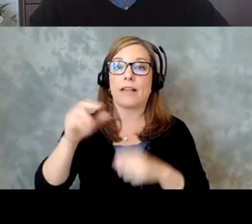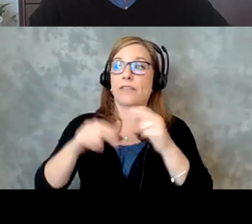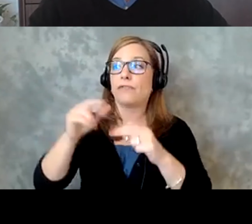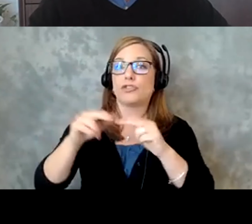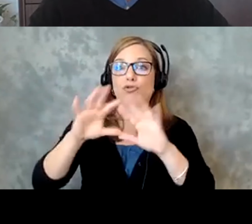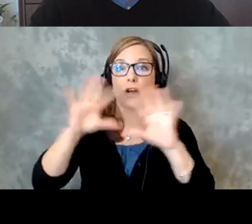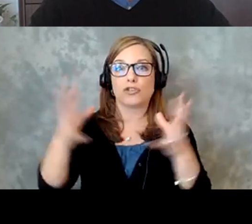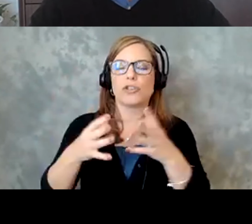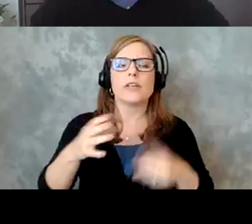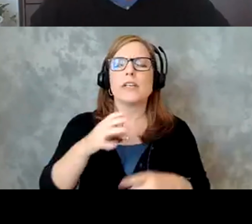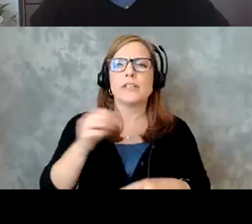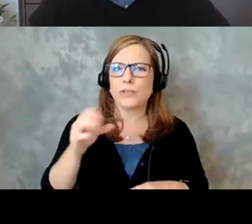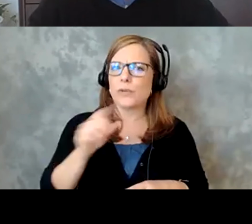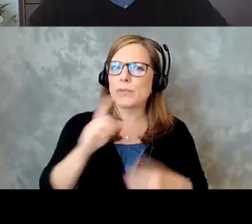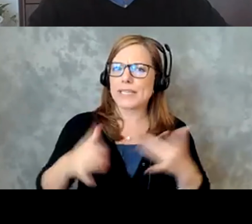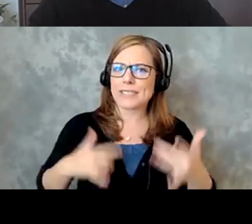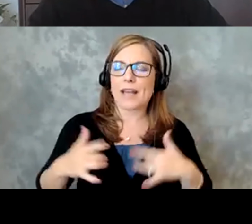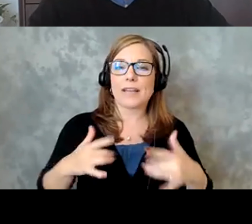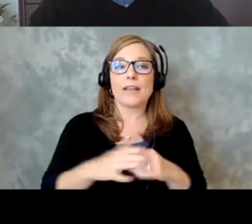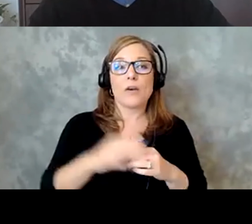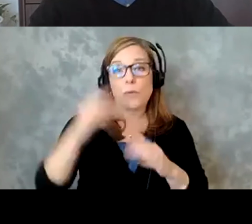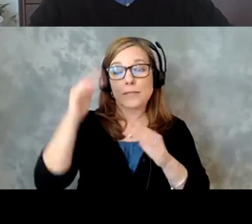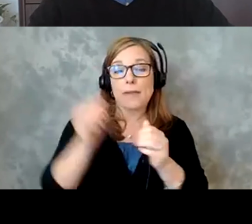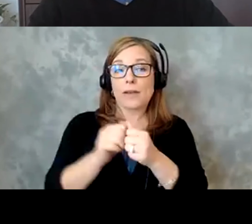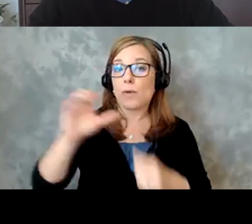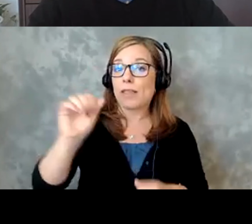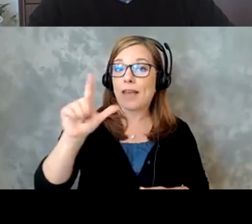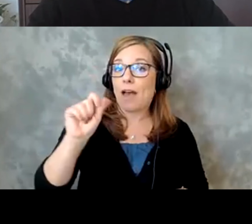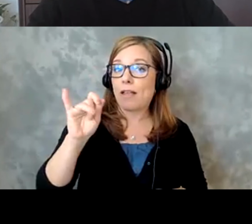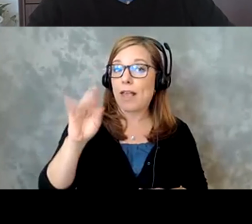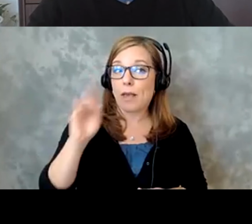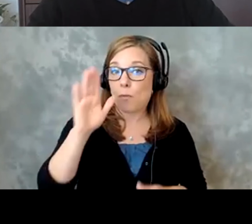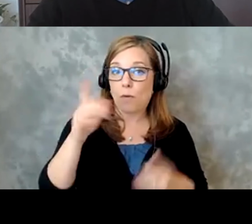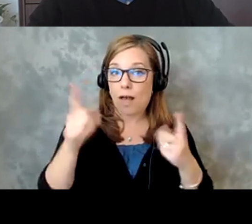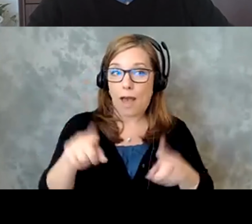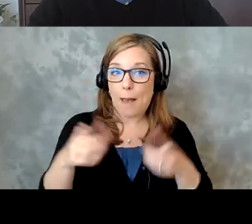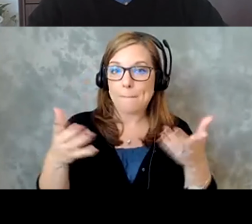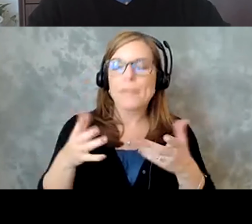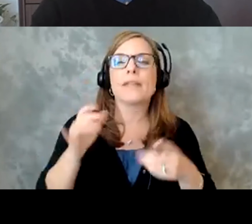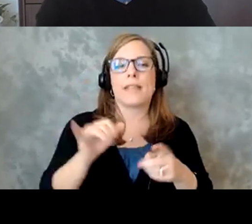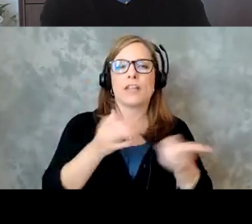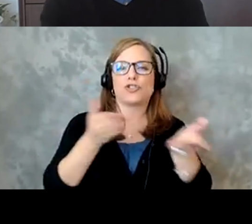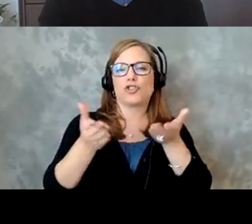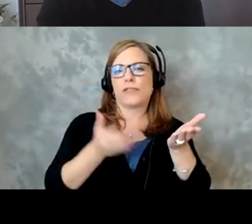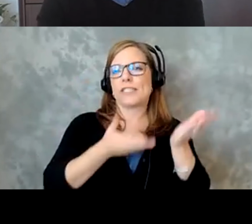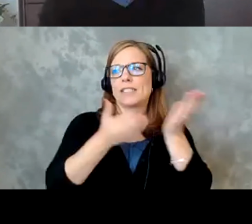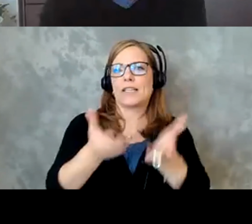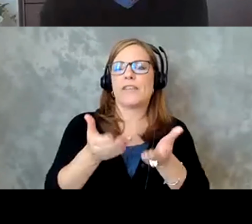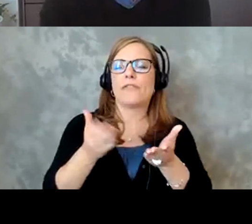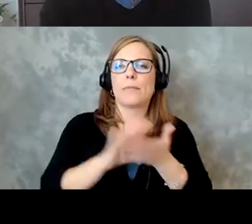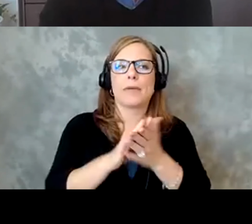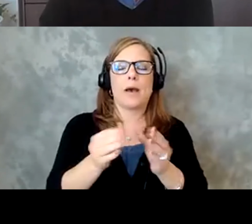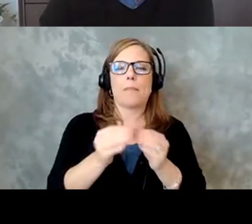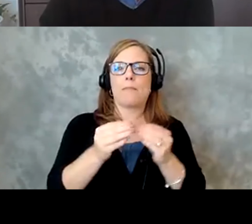The expectation with CalAIM is that it will get us all to a place where service delivery is more streamlined and those goals that